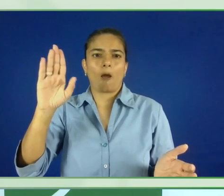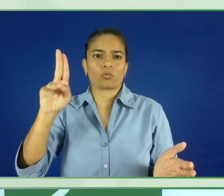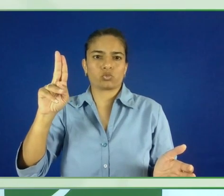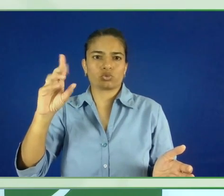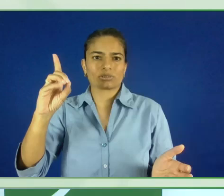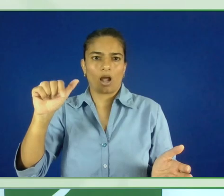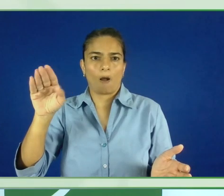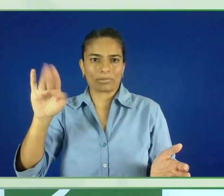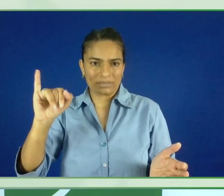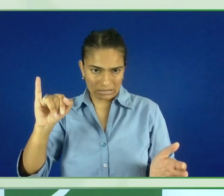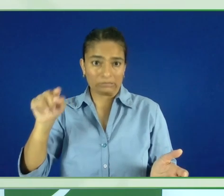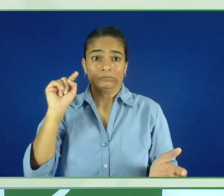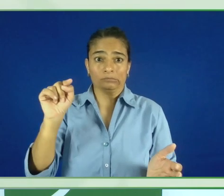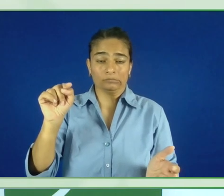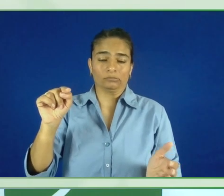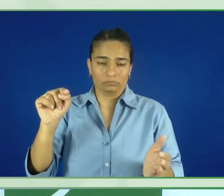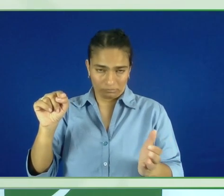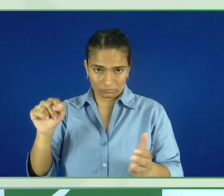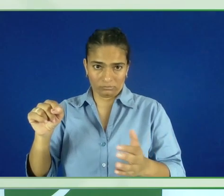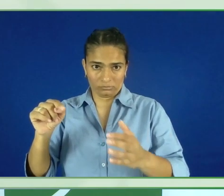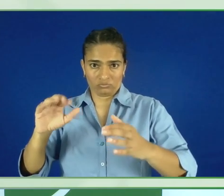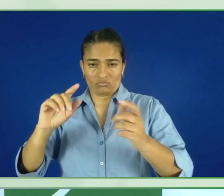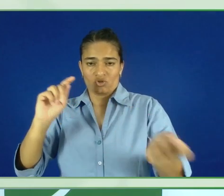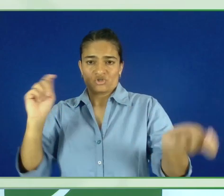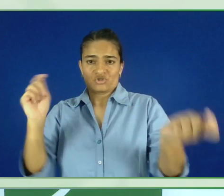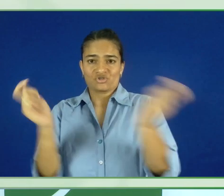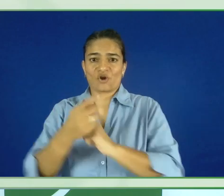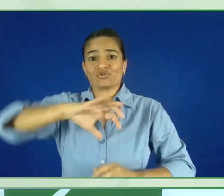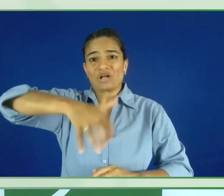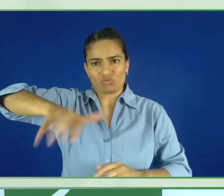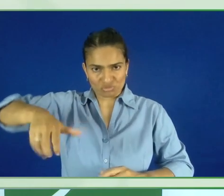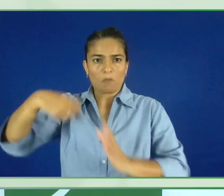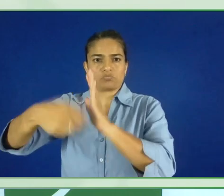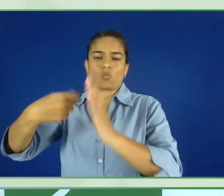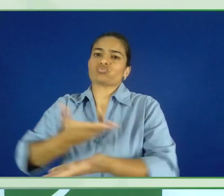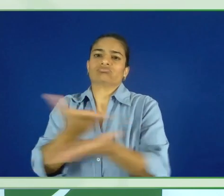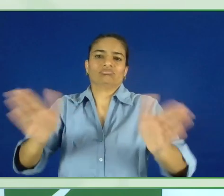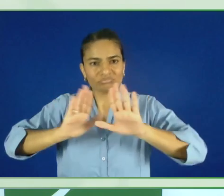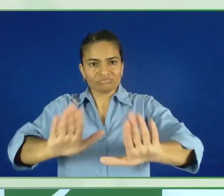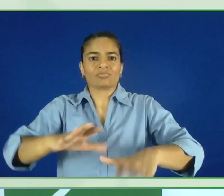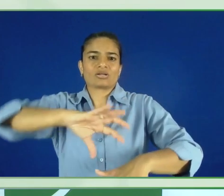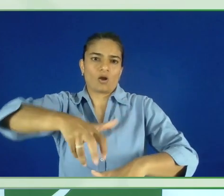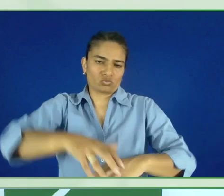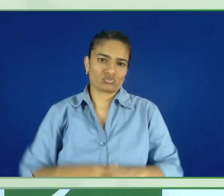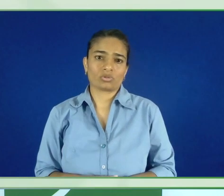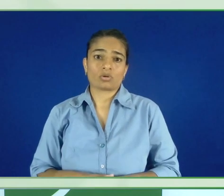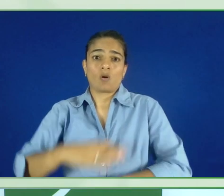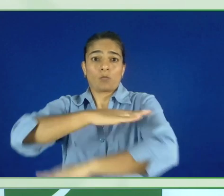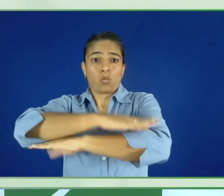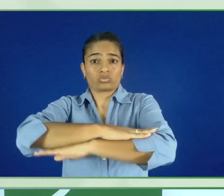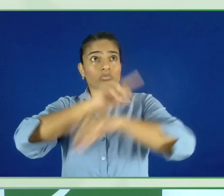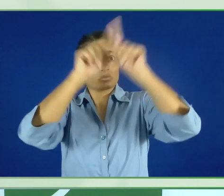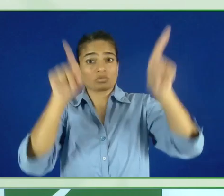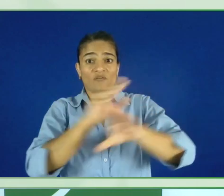the project is of the countries. I mean, once this Por Talento finish, it's going to be run by them. That's something that it